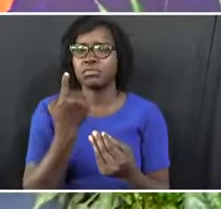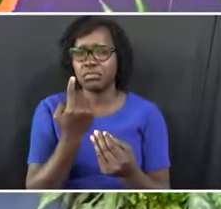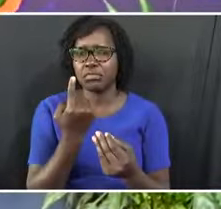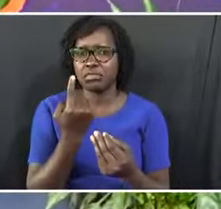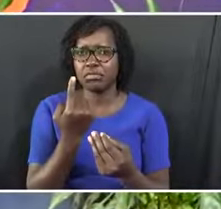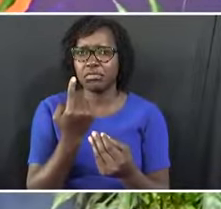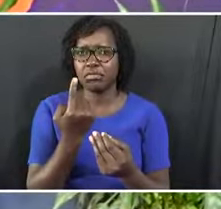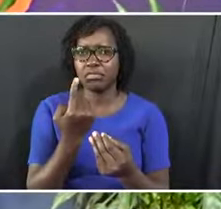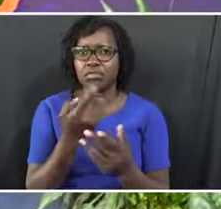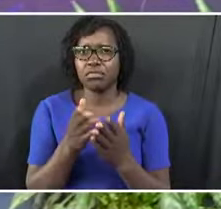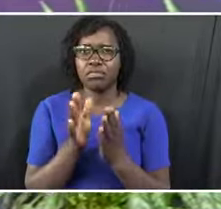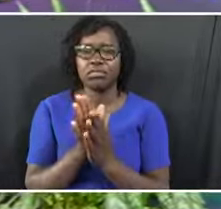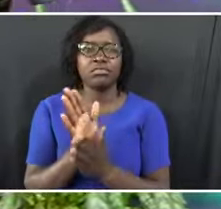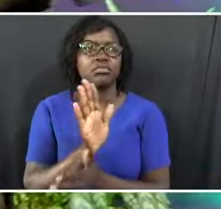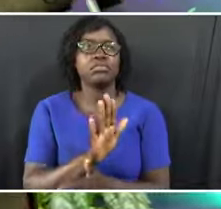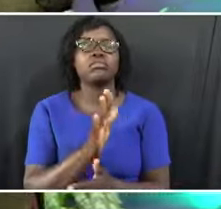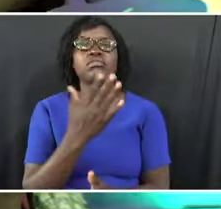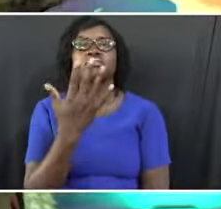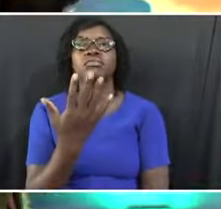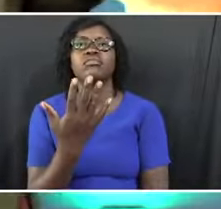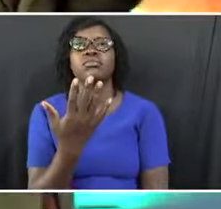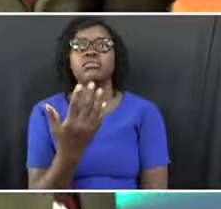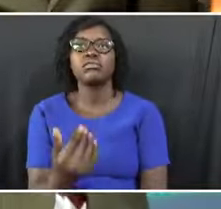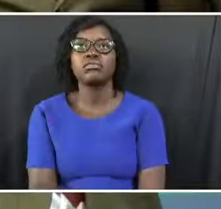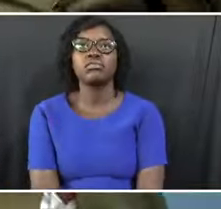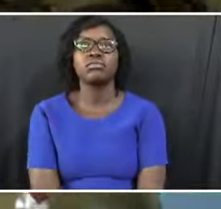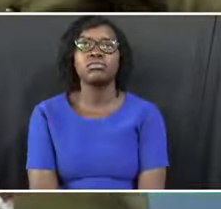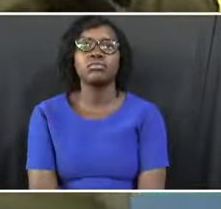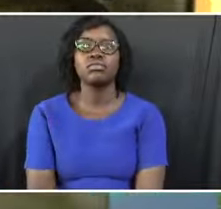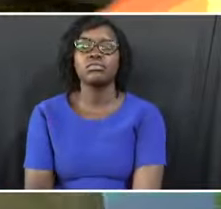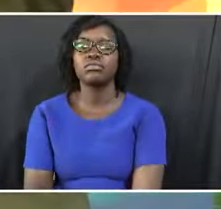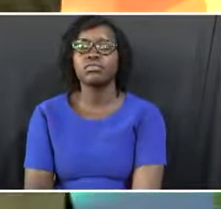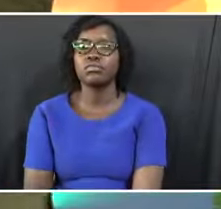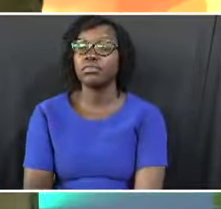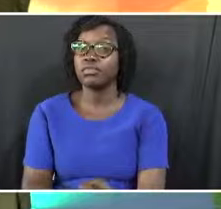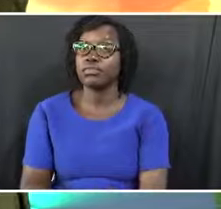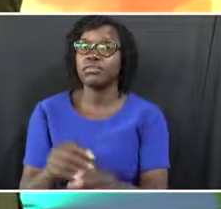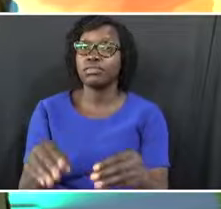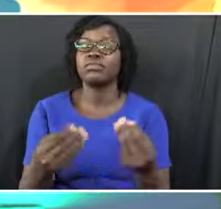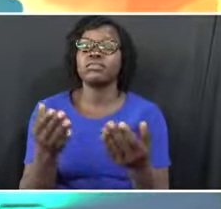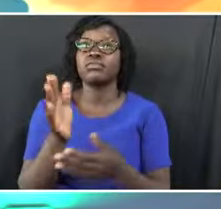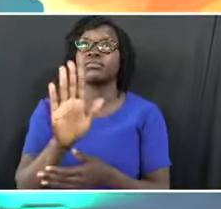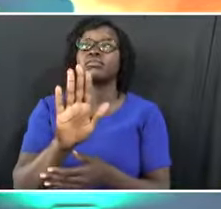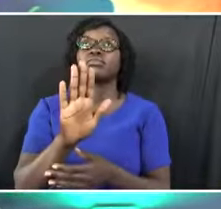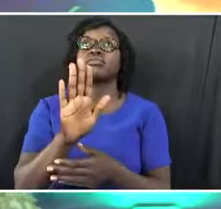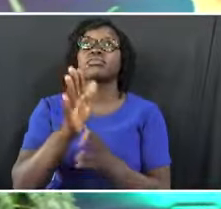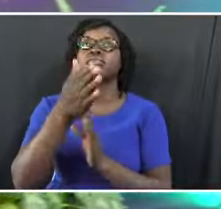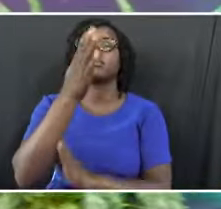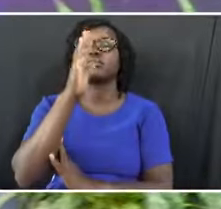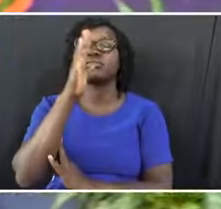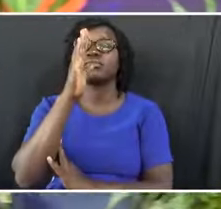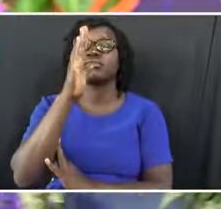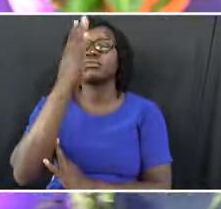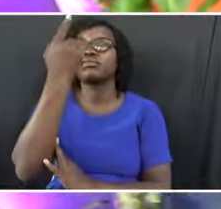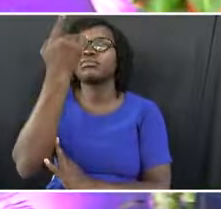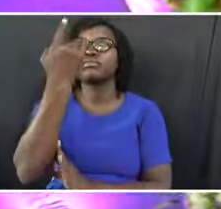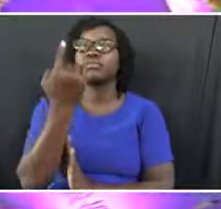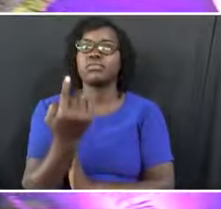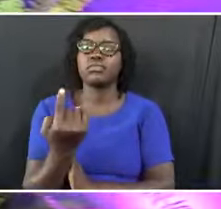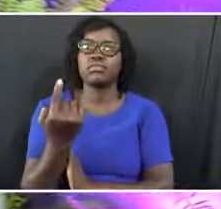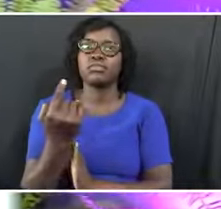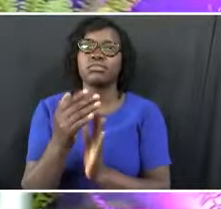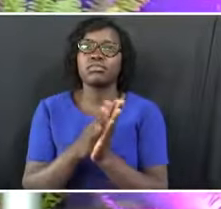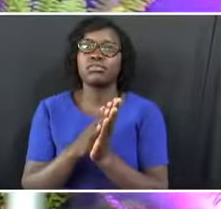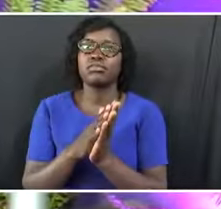return, he was served with five. That is my God. When you give back to God, God comes back with